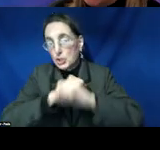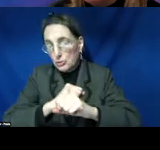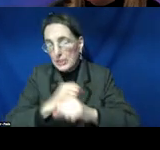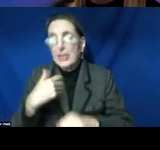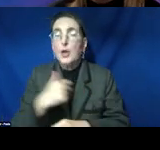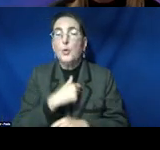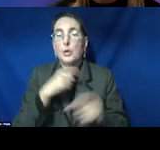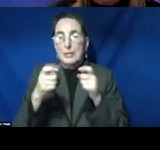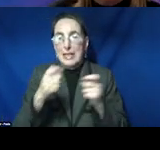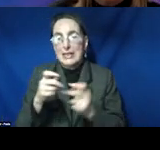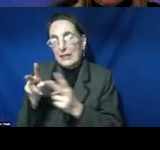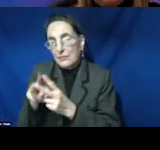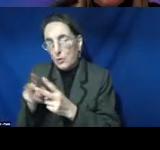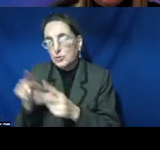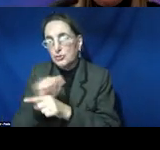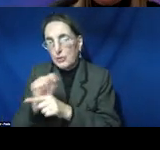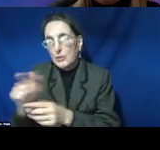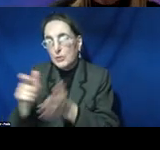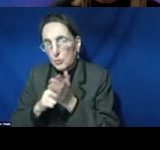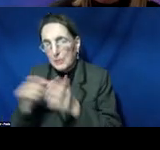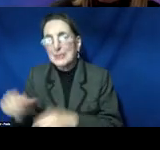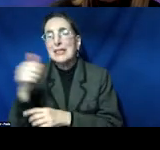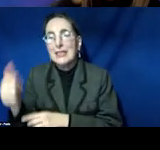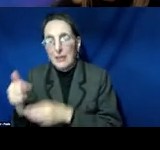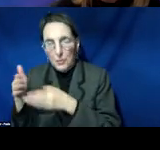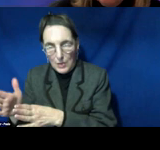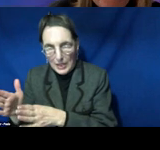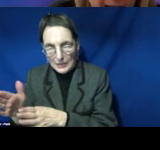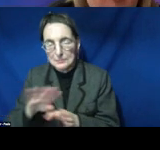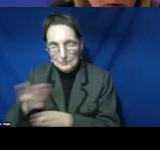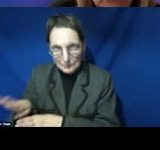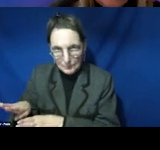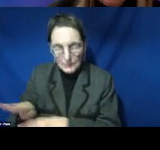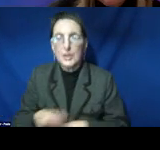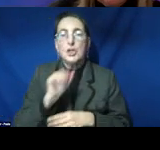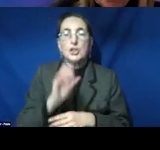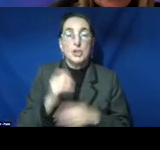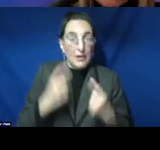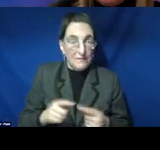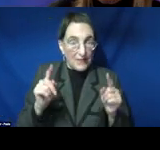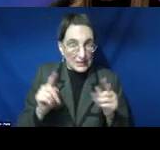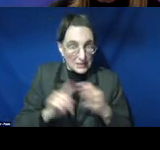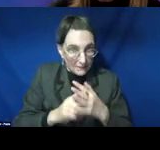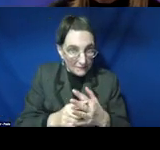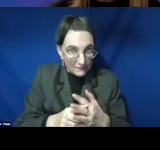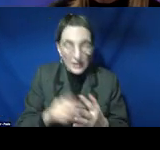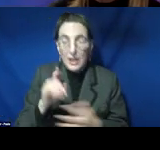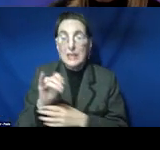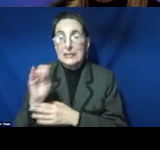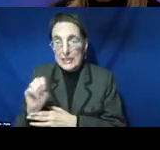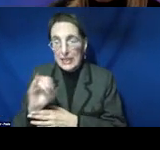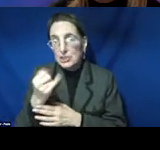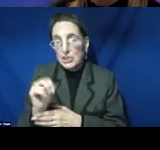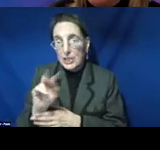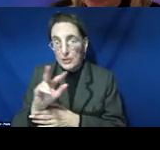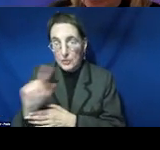handling those training requirements in another way. So effective on this date, January